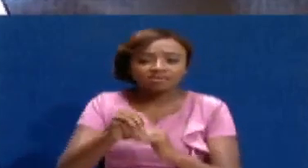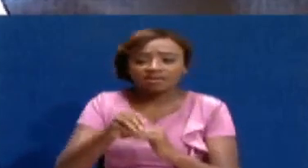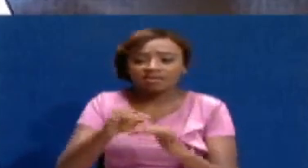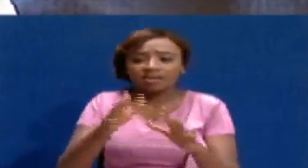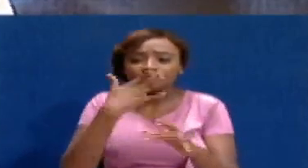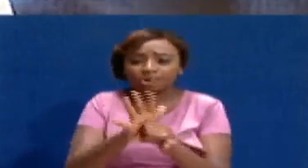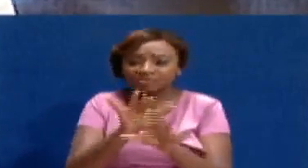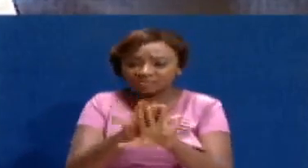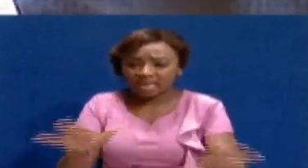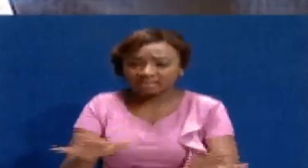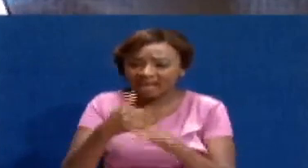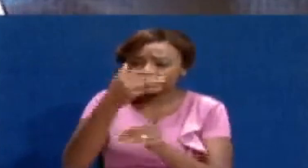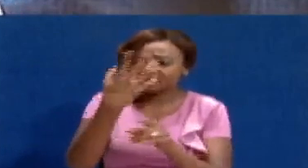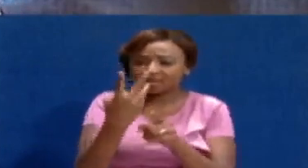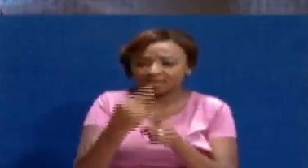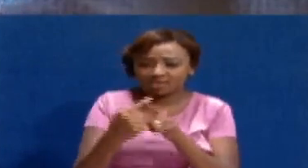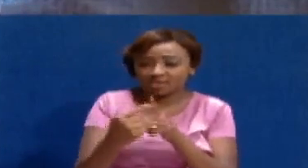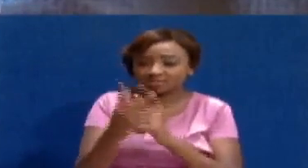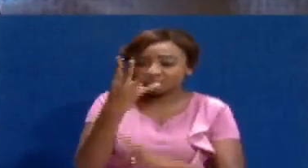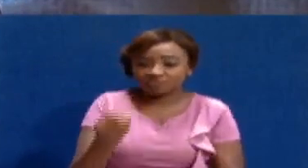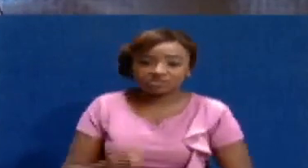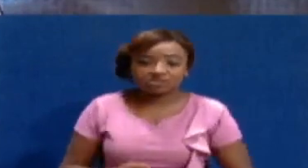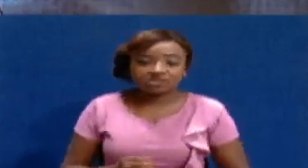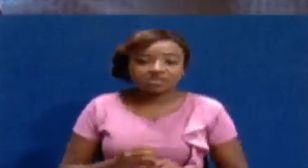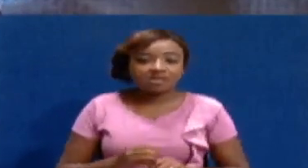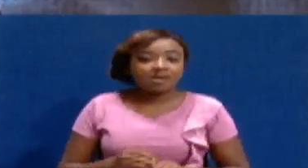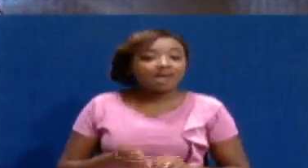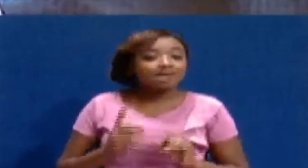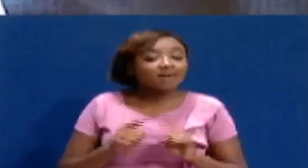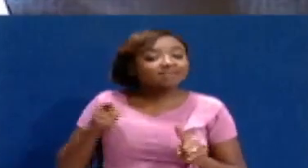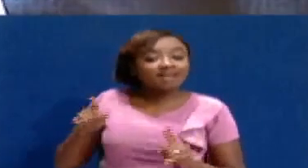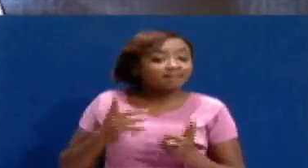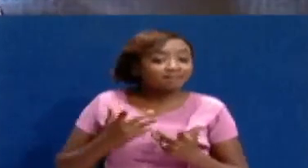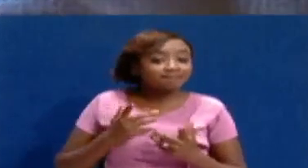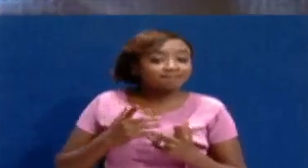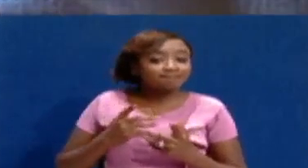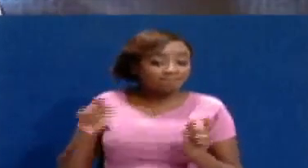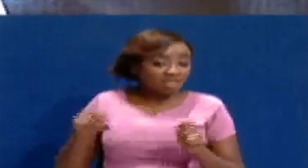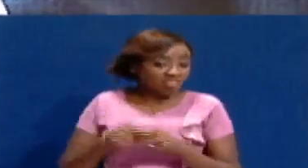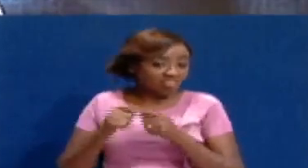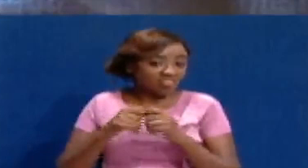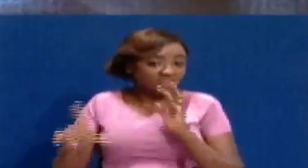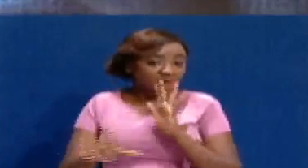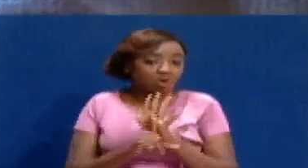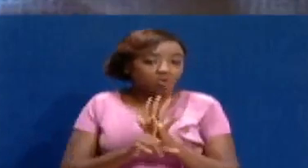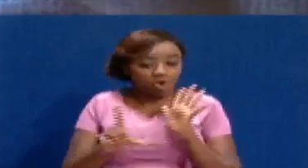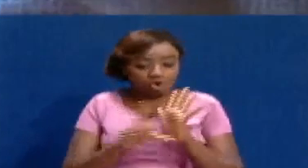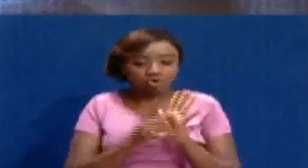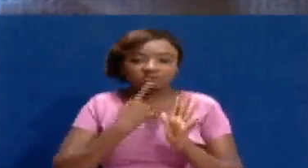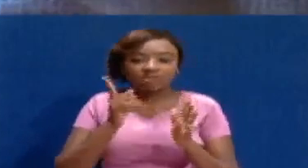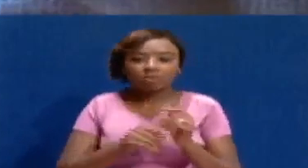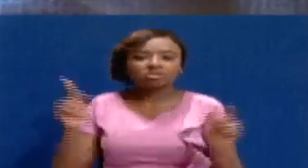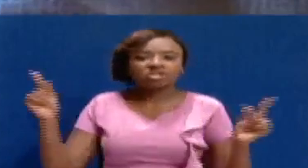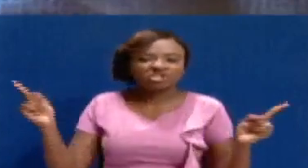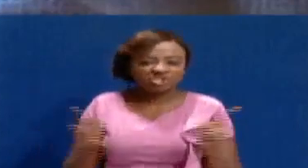wilderness, largely because of defying the simple law of geometry that teaches all of us that the